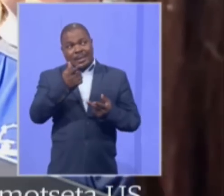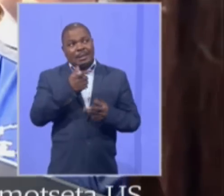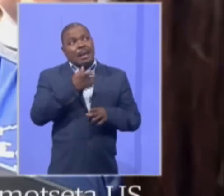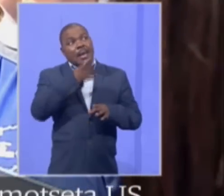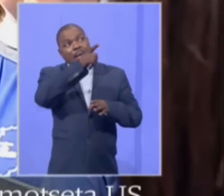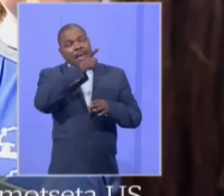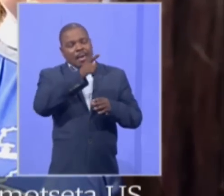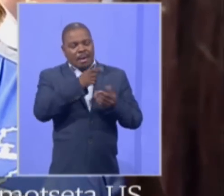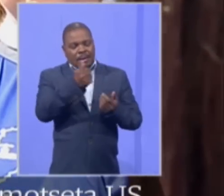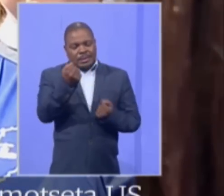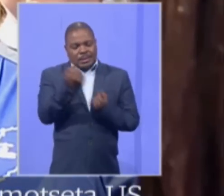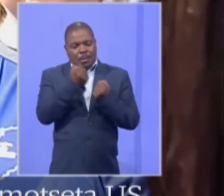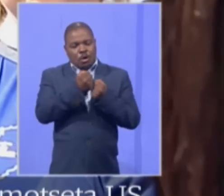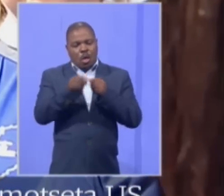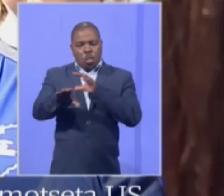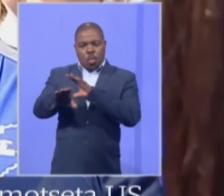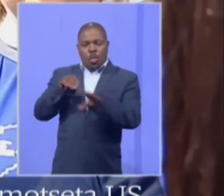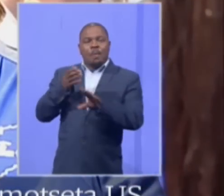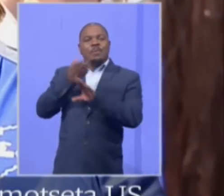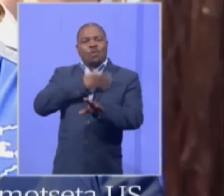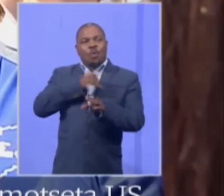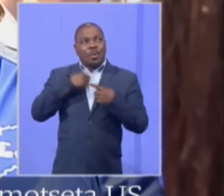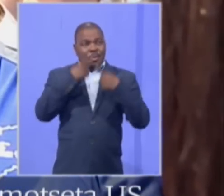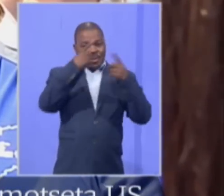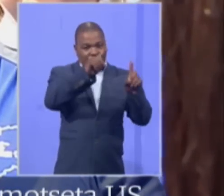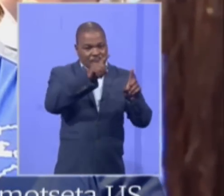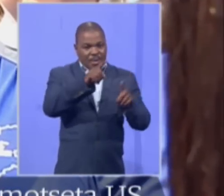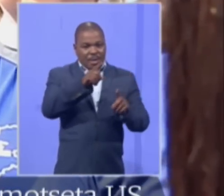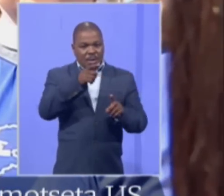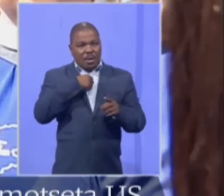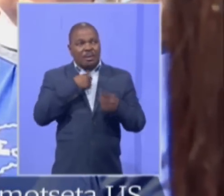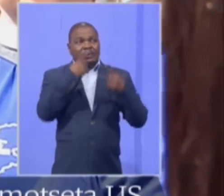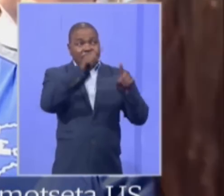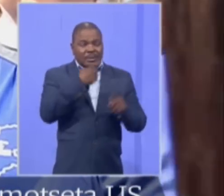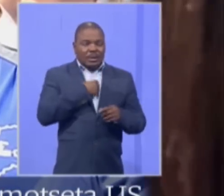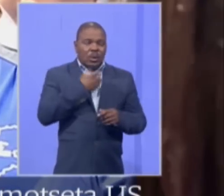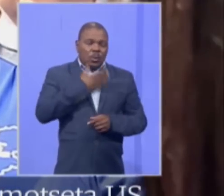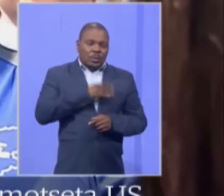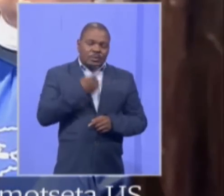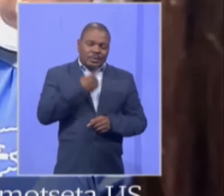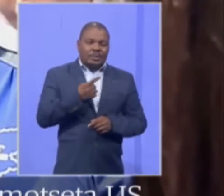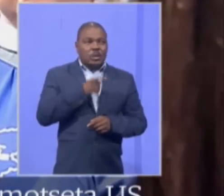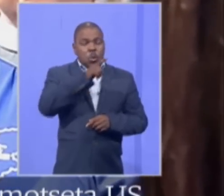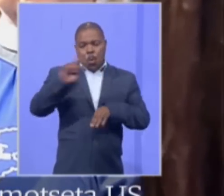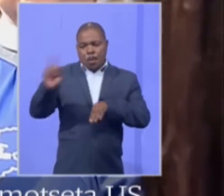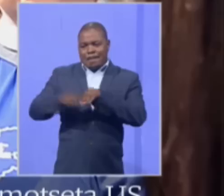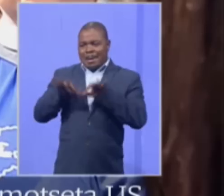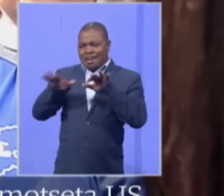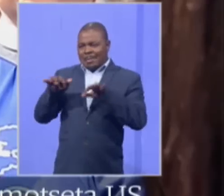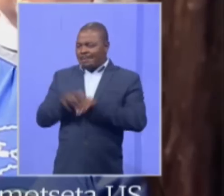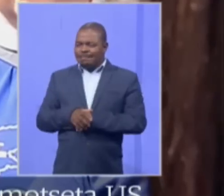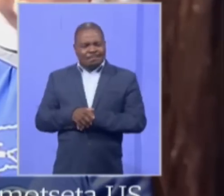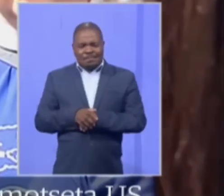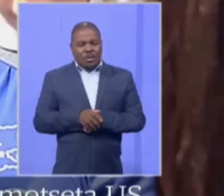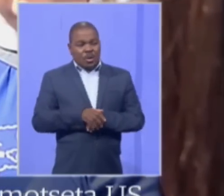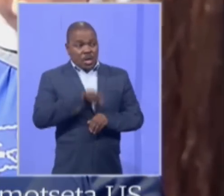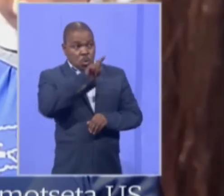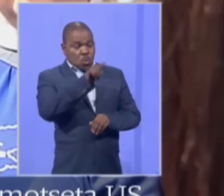there. So we were basically saying to them, don't punish the people. If you don't like the